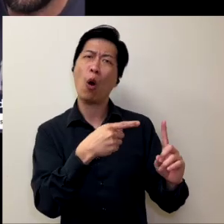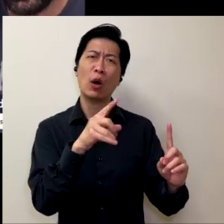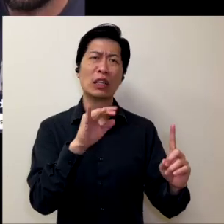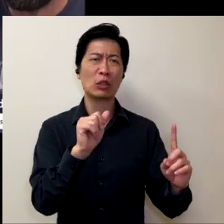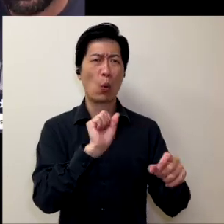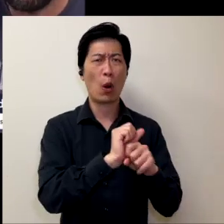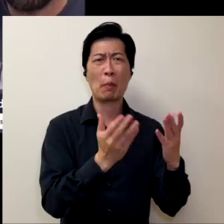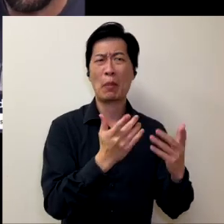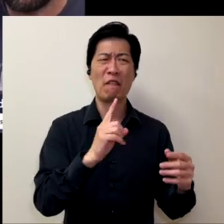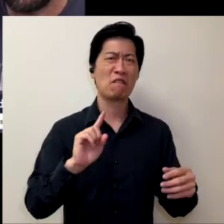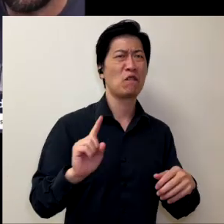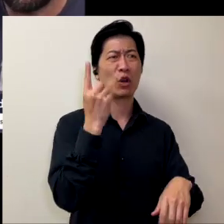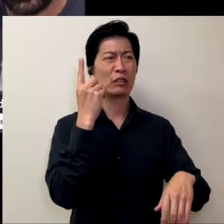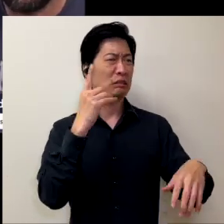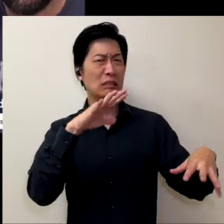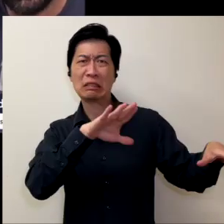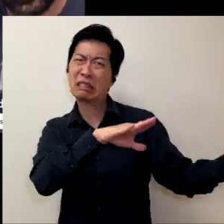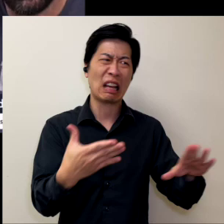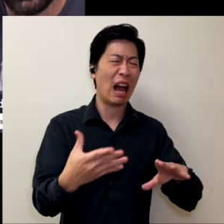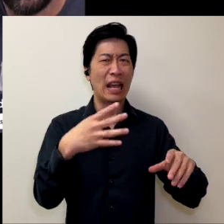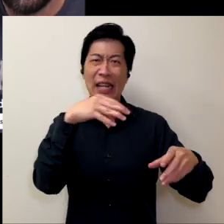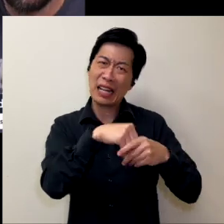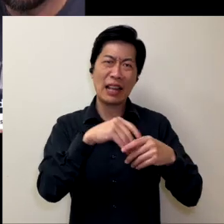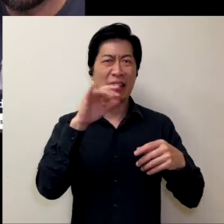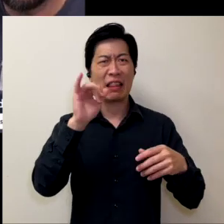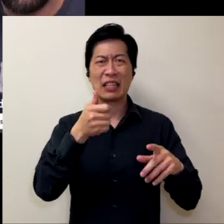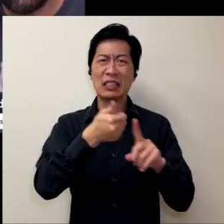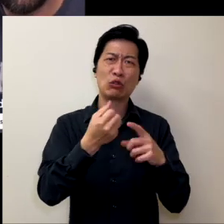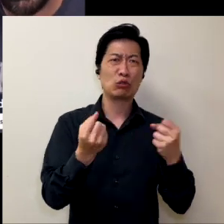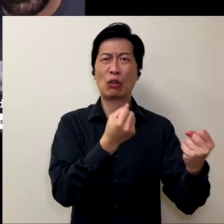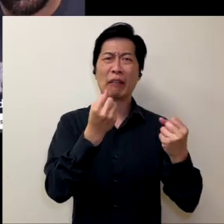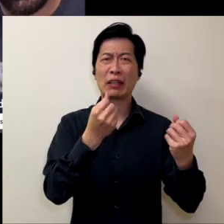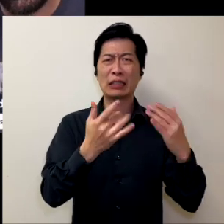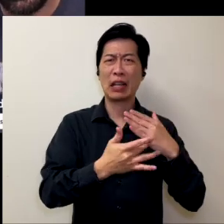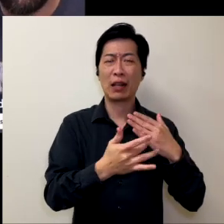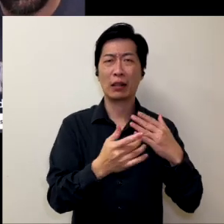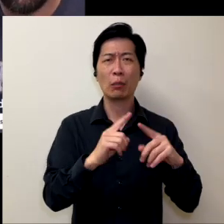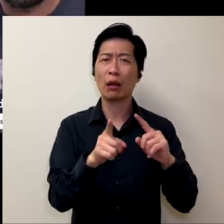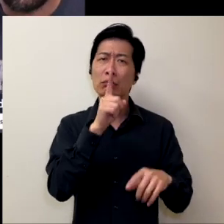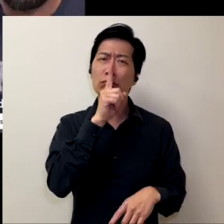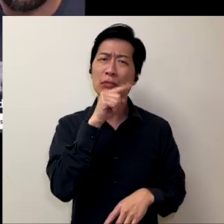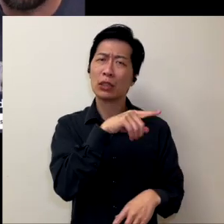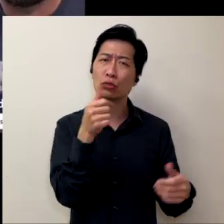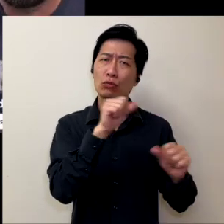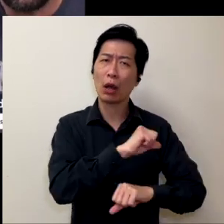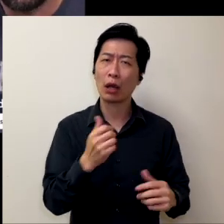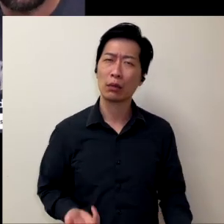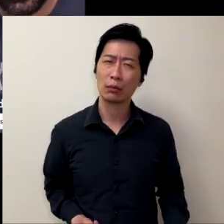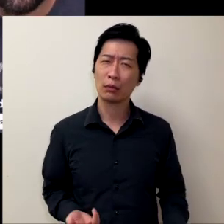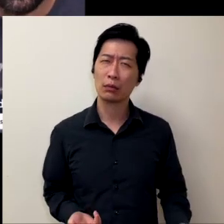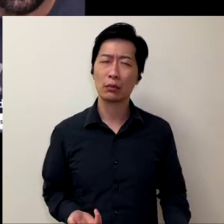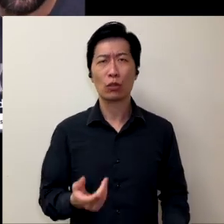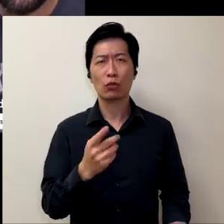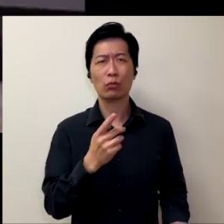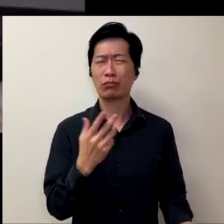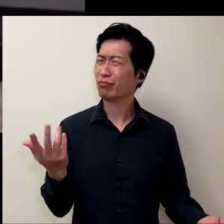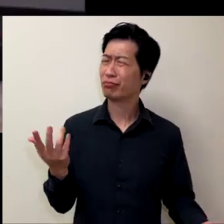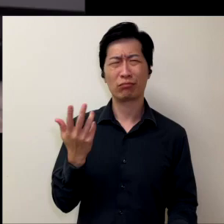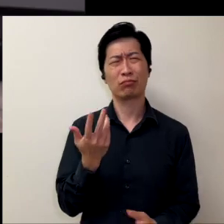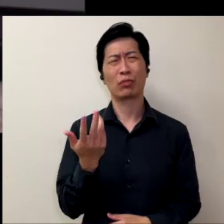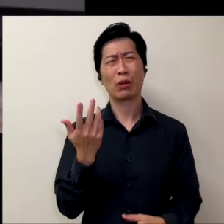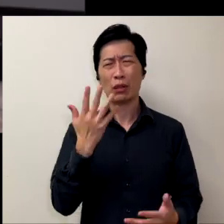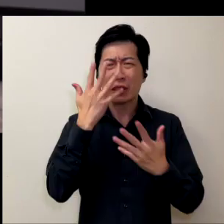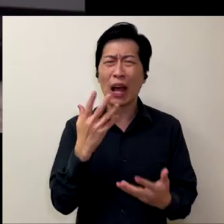fiery crash, maybe first full self-driving fatality, doesn't include anything about the driver being intoxicated. Of